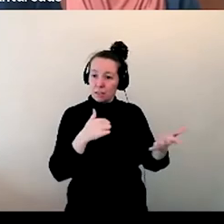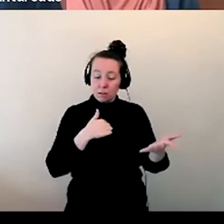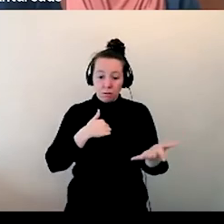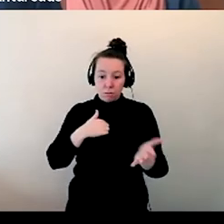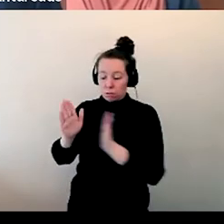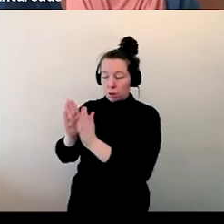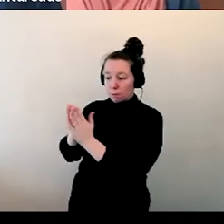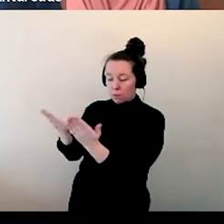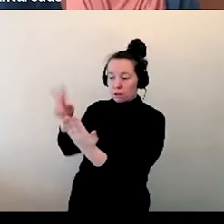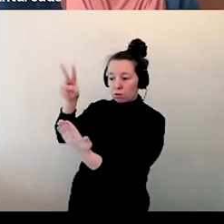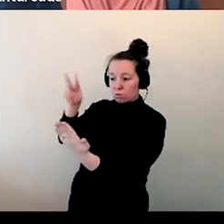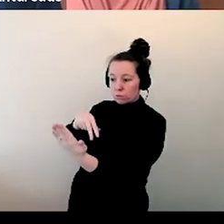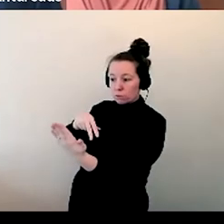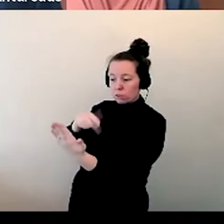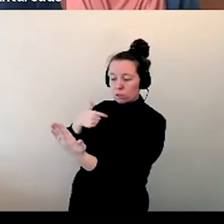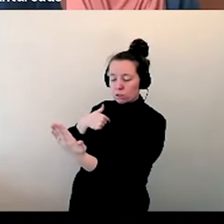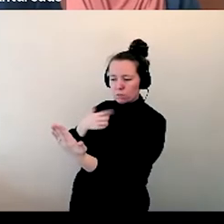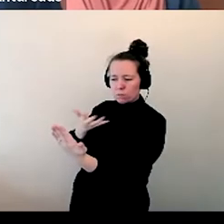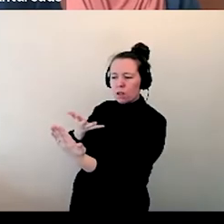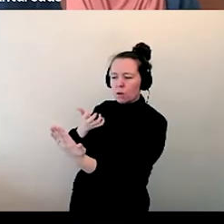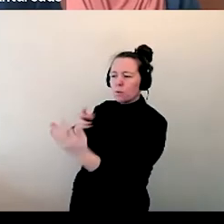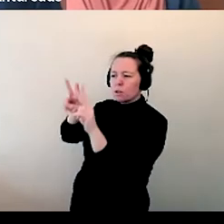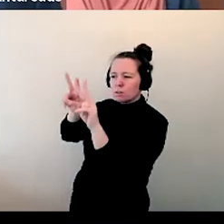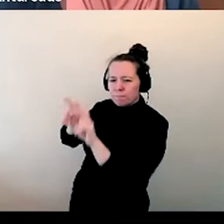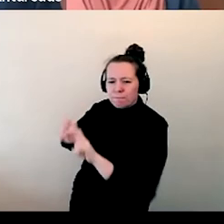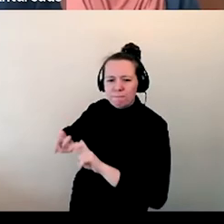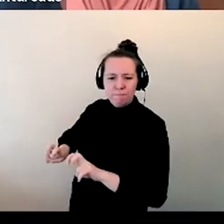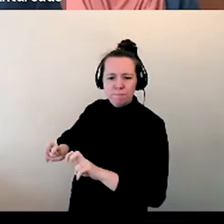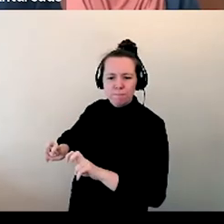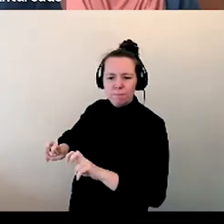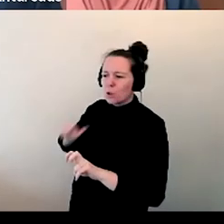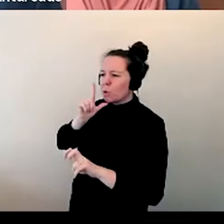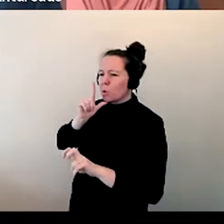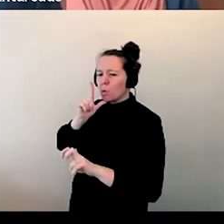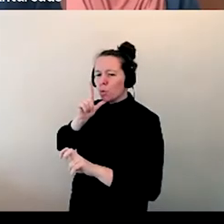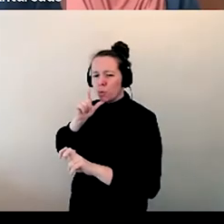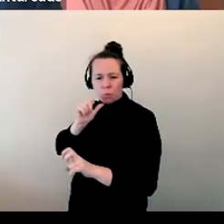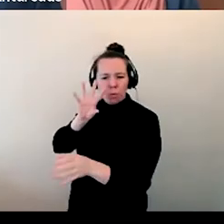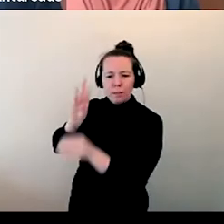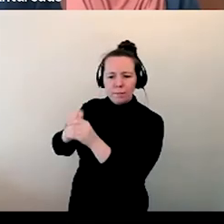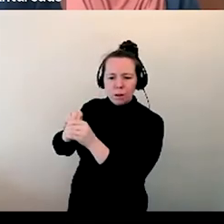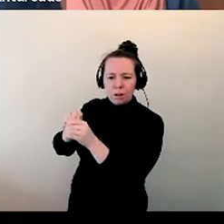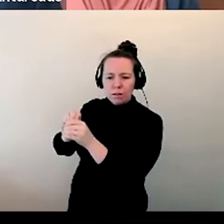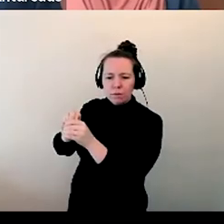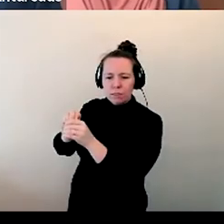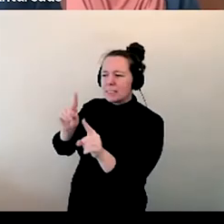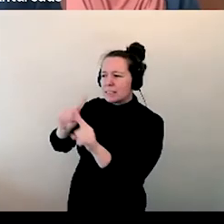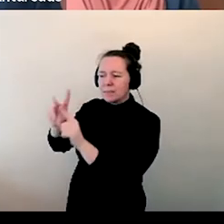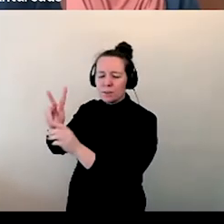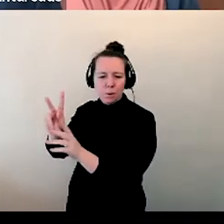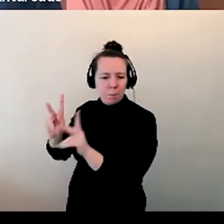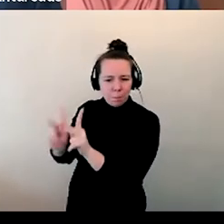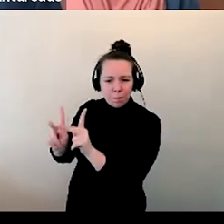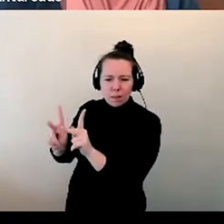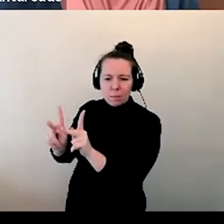of the media and what kind of representation it was promoting. So one thing that I wanted to make sure is that the books